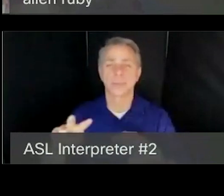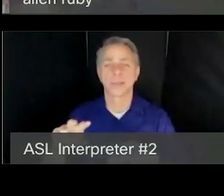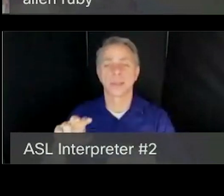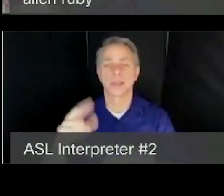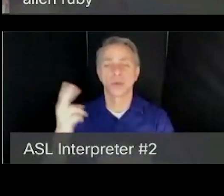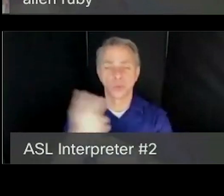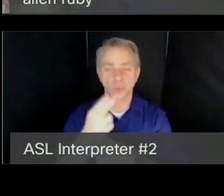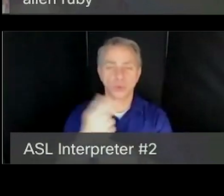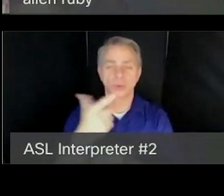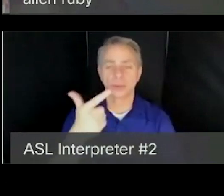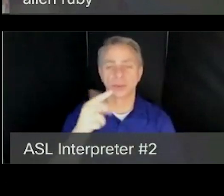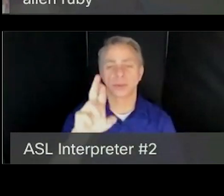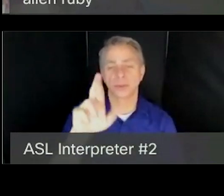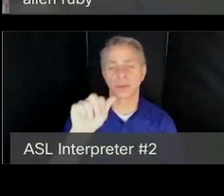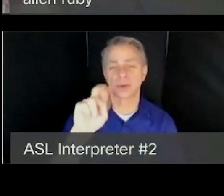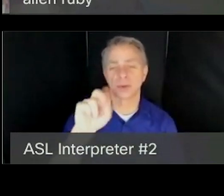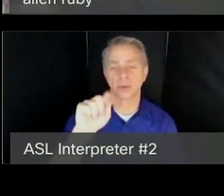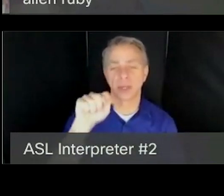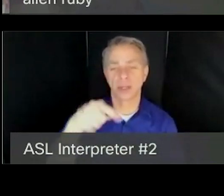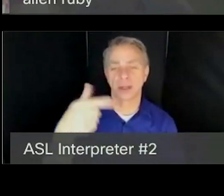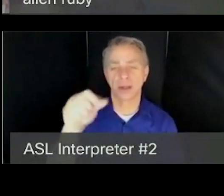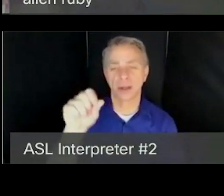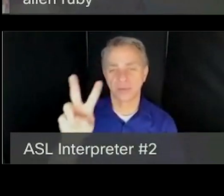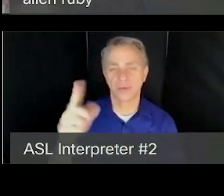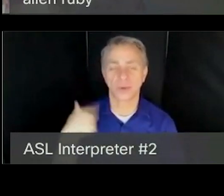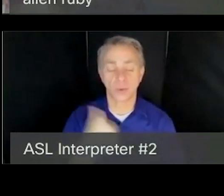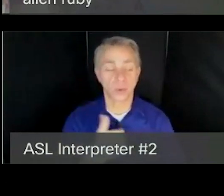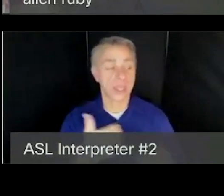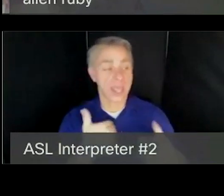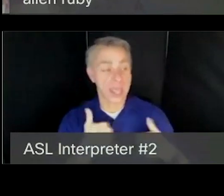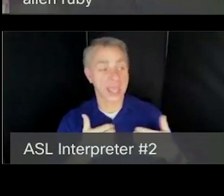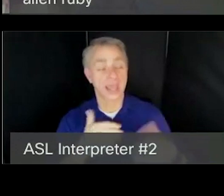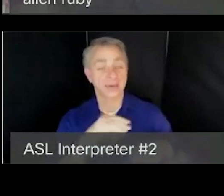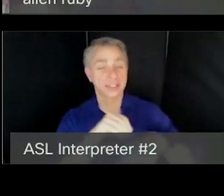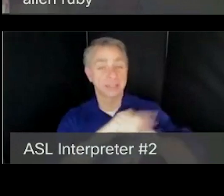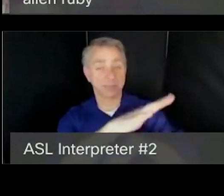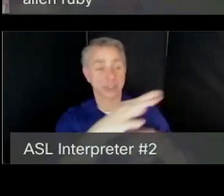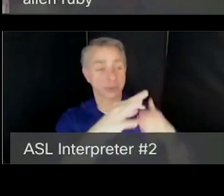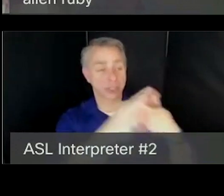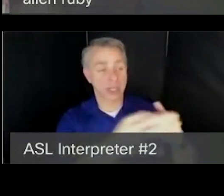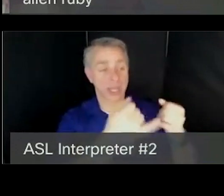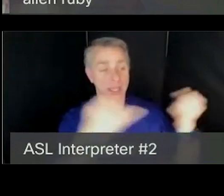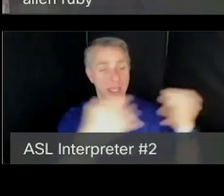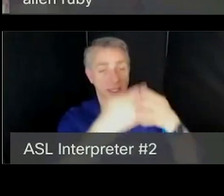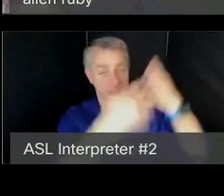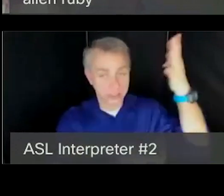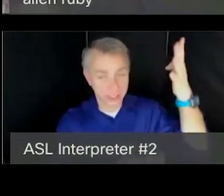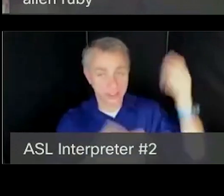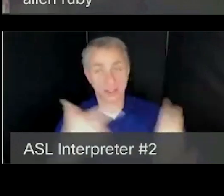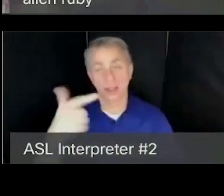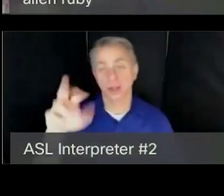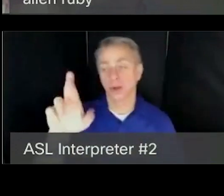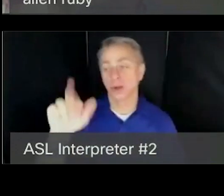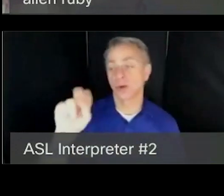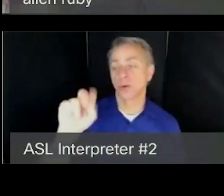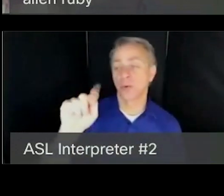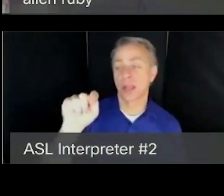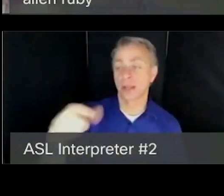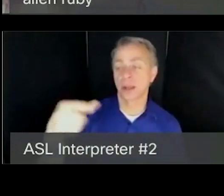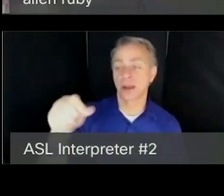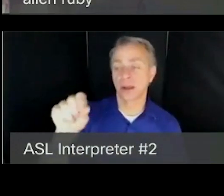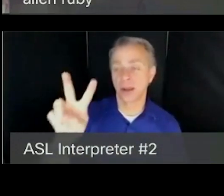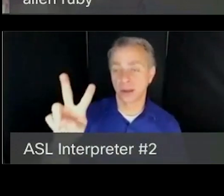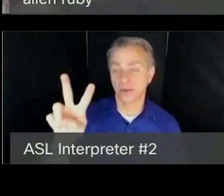have the IES submissions guide to help you, and while grants.gov also has its own help desk, it is a